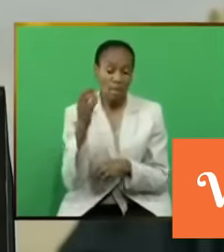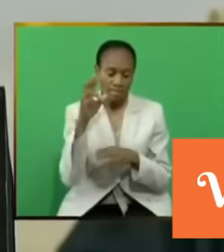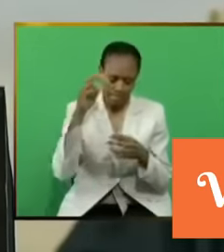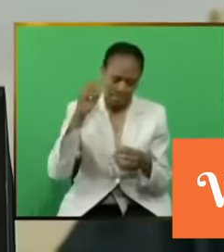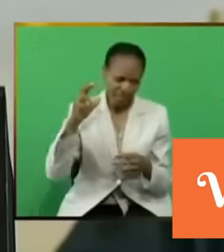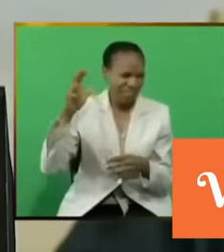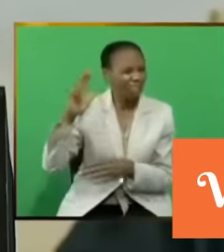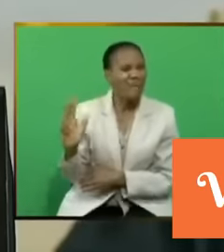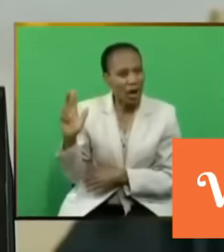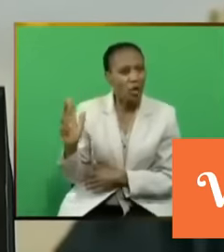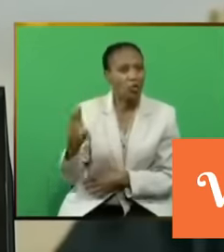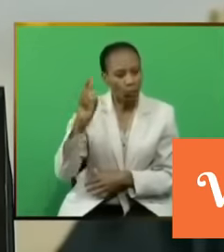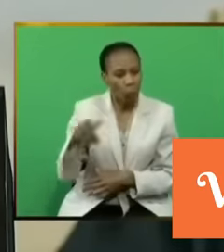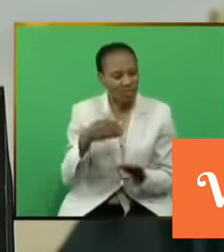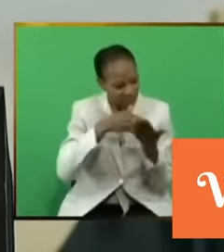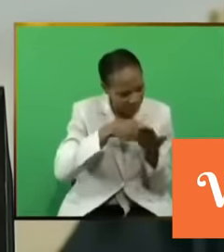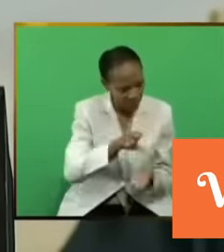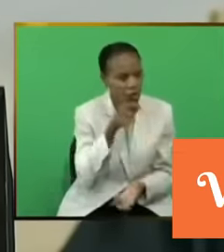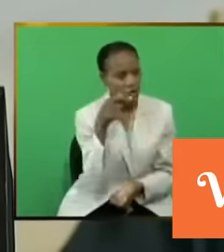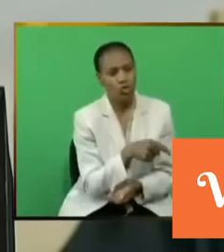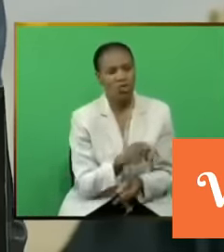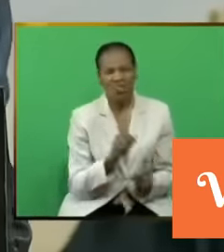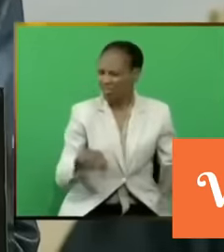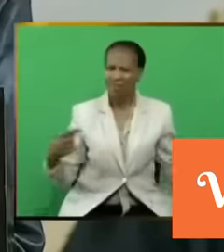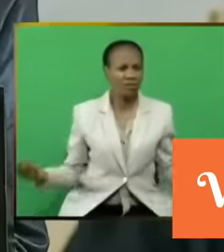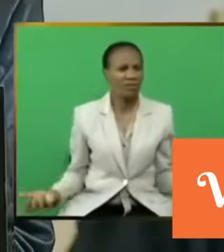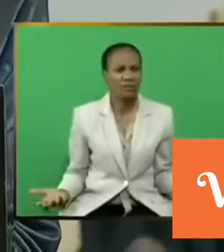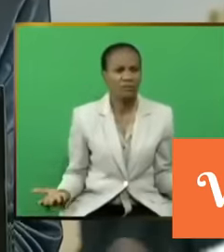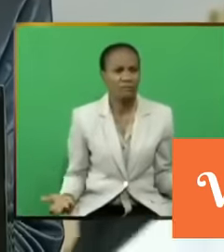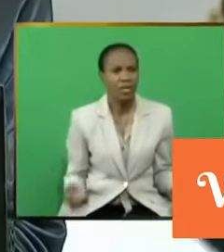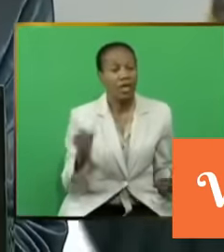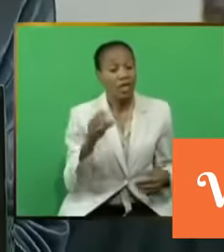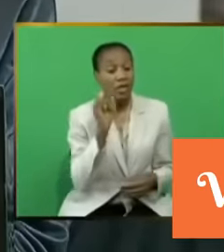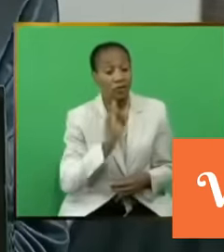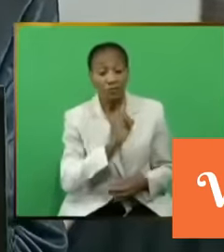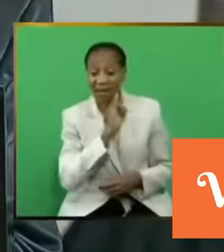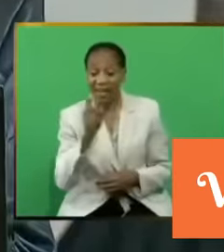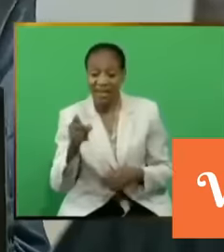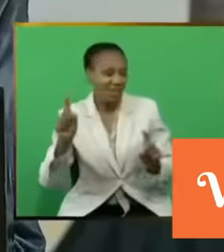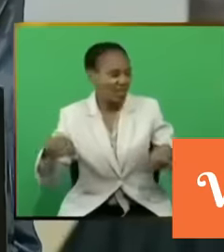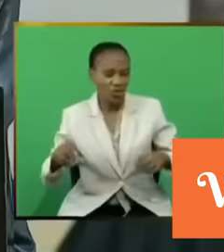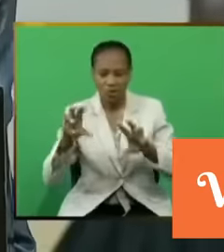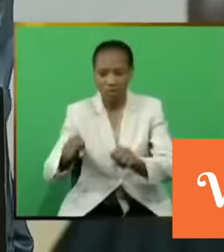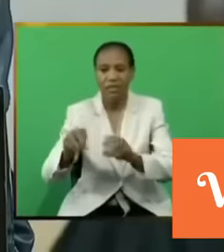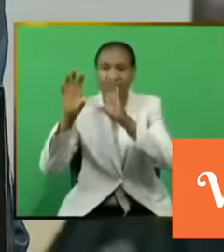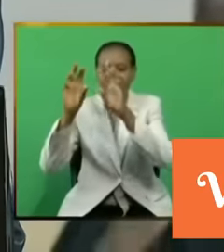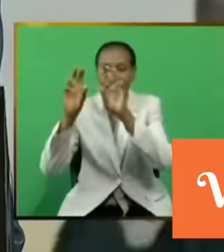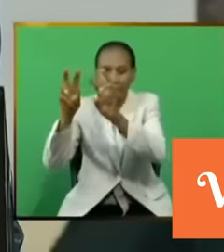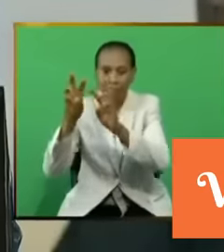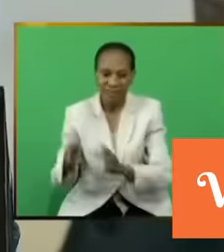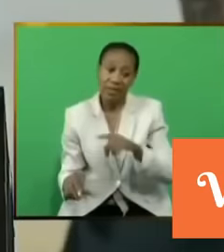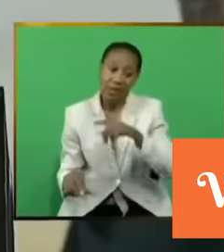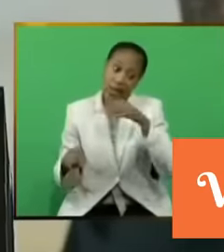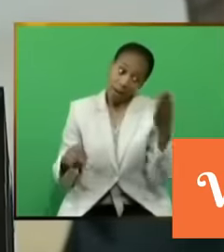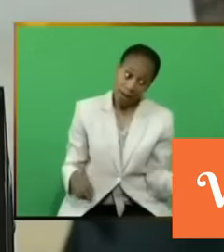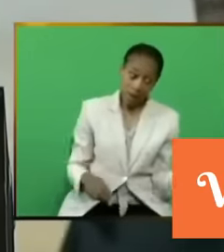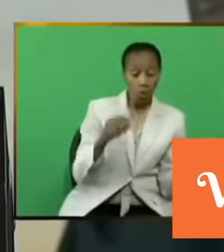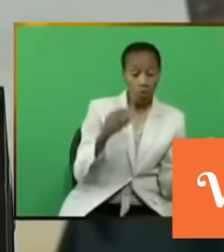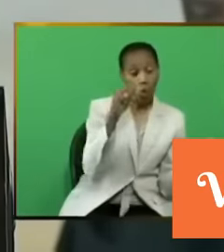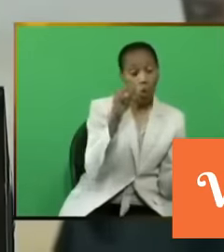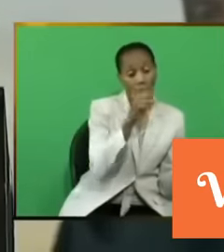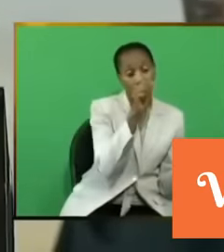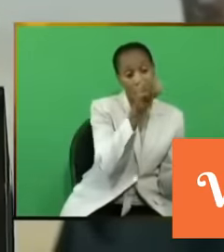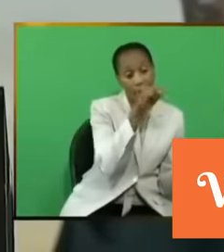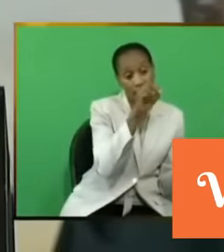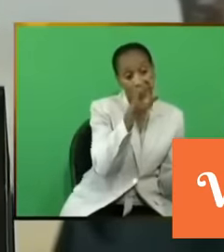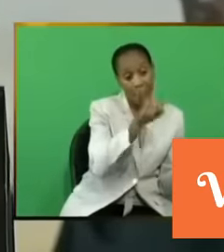you from the face of the earth, it is not possible for Israel to live in peace next to Hamas, who has vowed to repeat